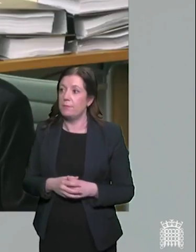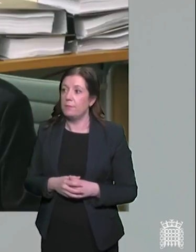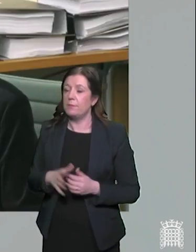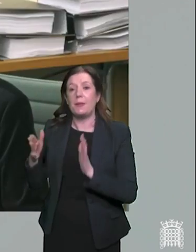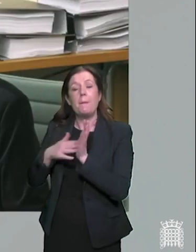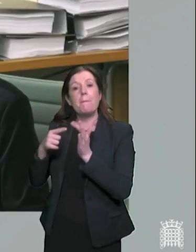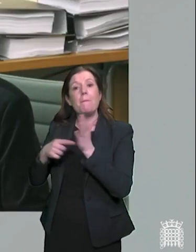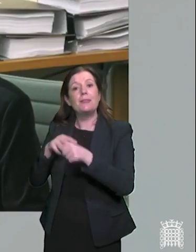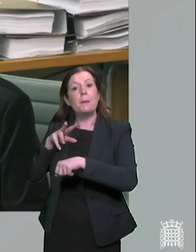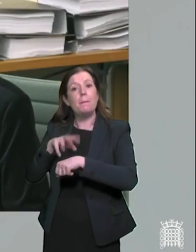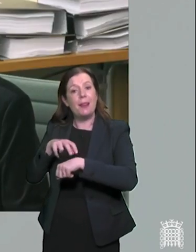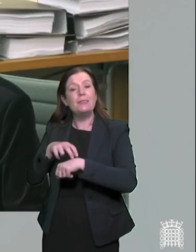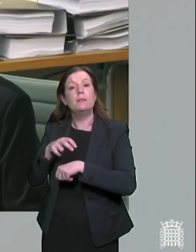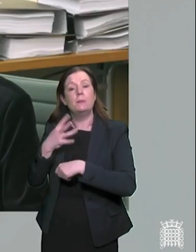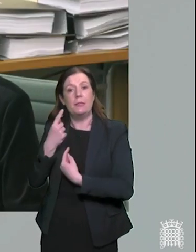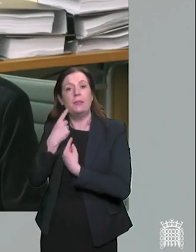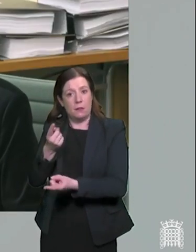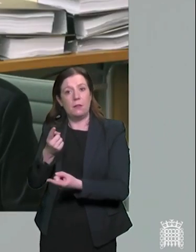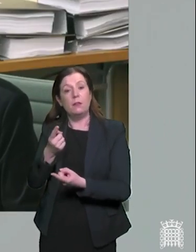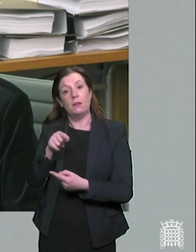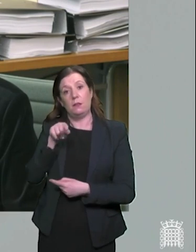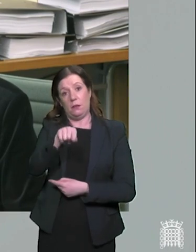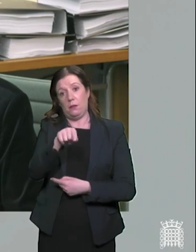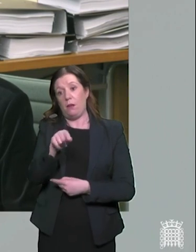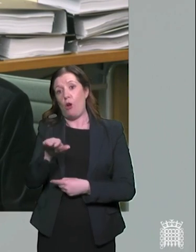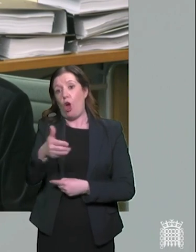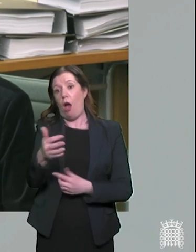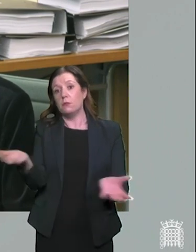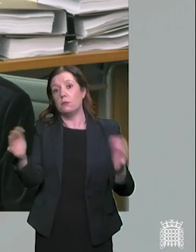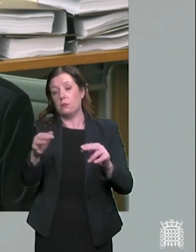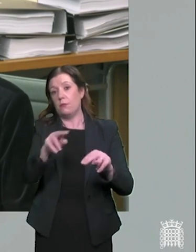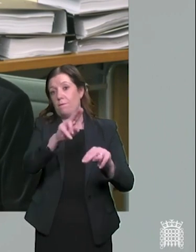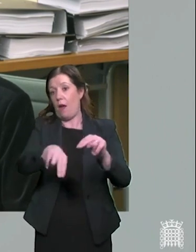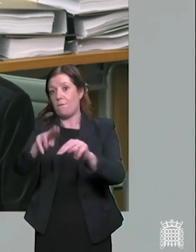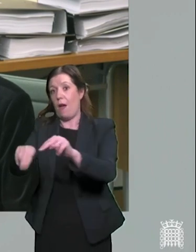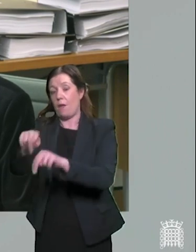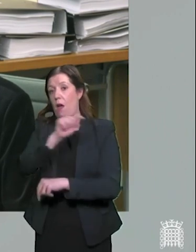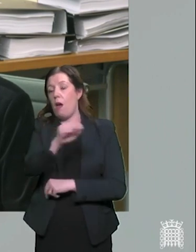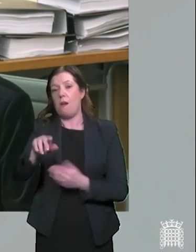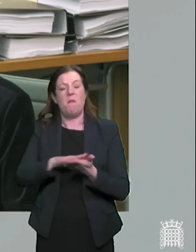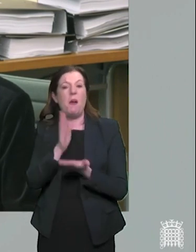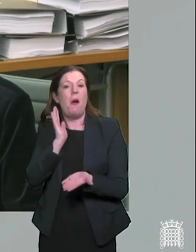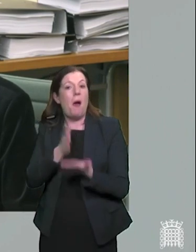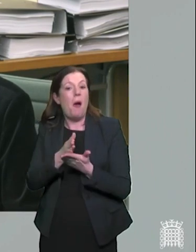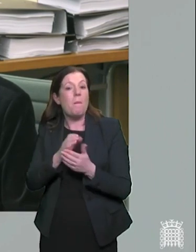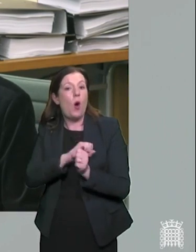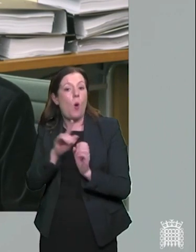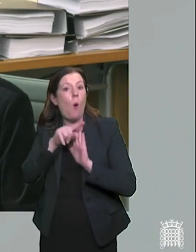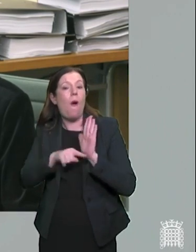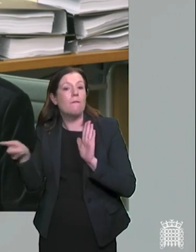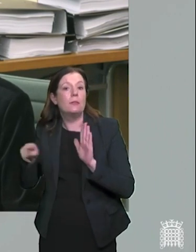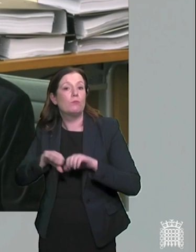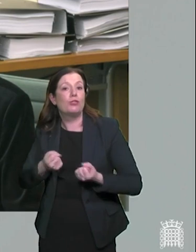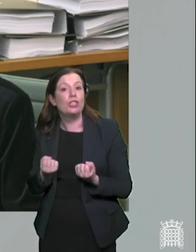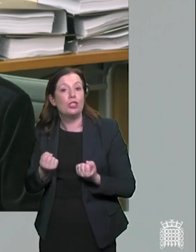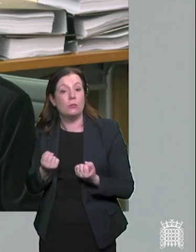have confirmed that fixed penalty notices were issued in relation to that gathering, so we know it breached the COVID regulations. We know